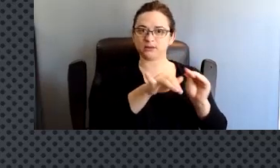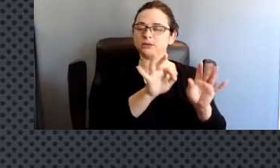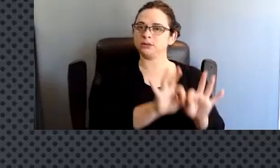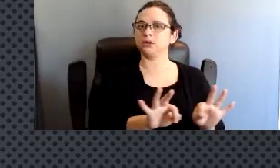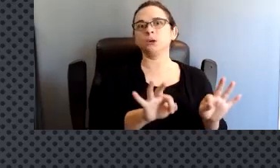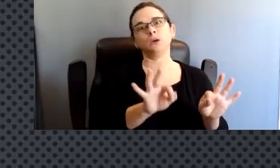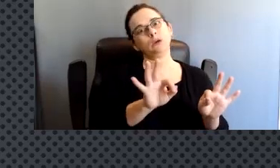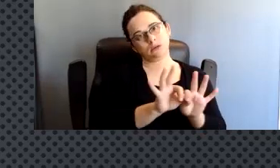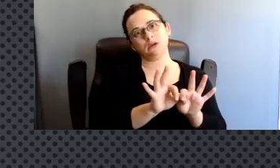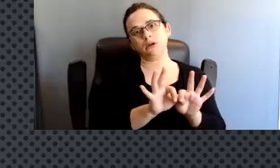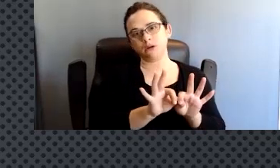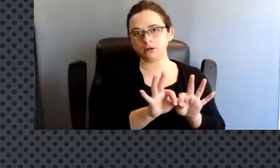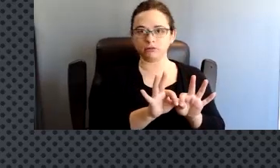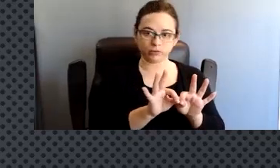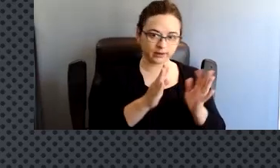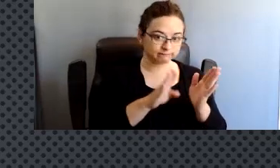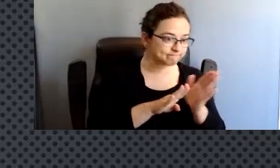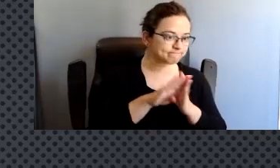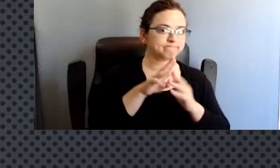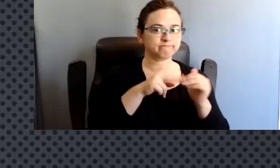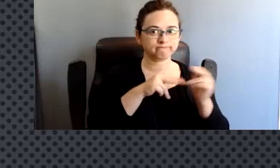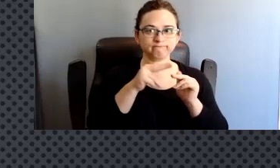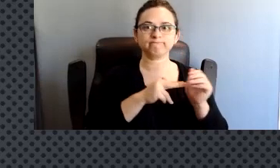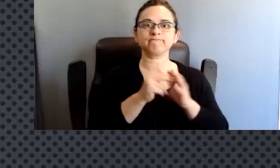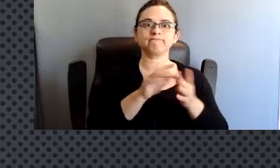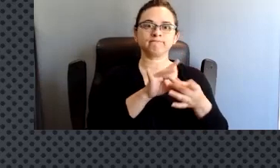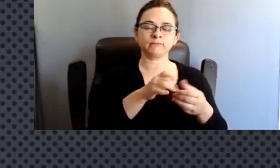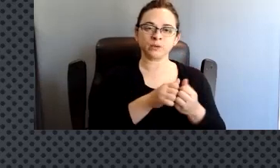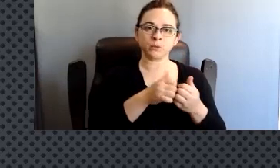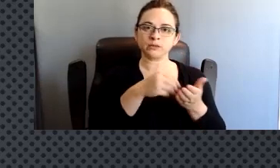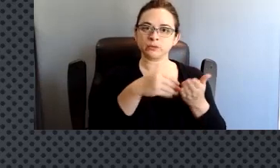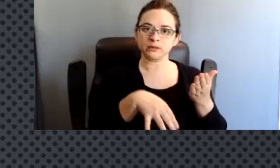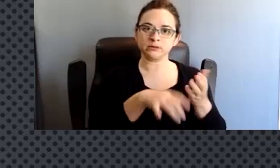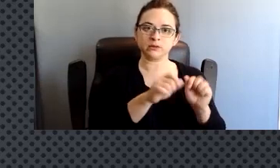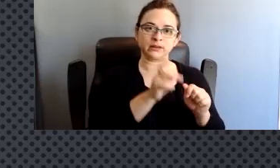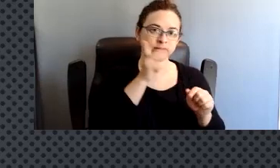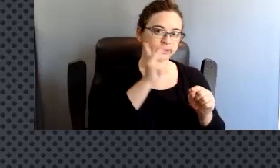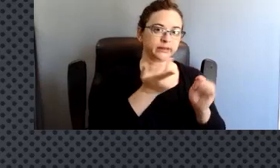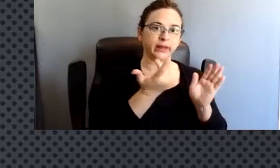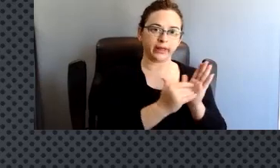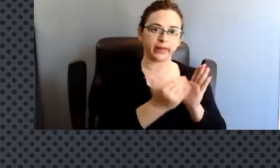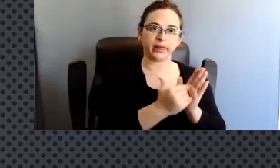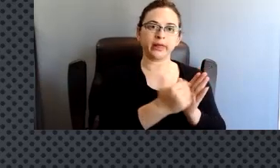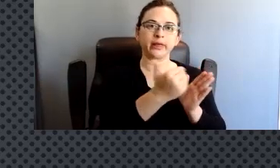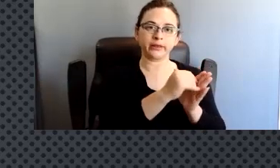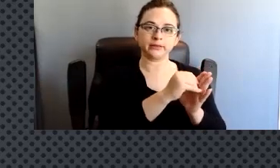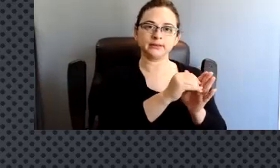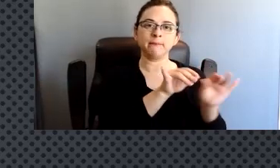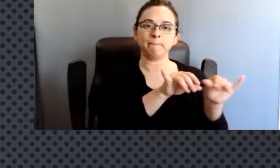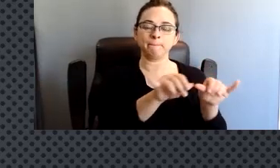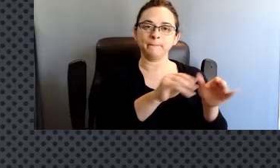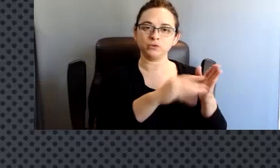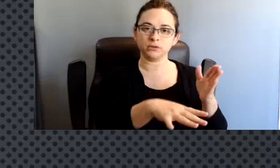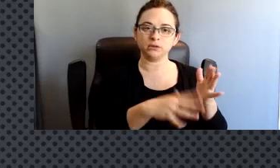students. And we're able to see them again and again and again. We try to aim for